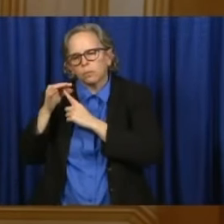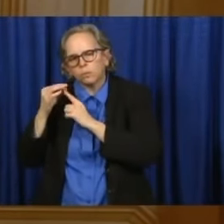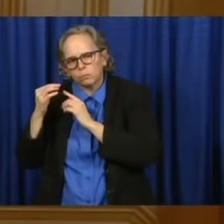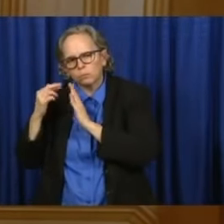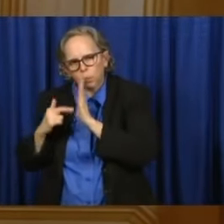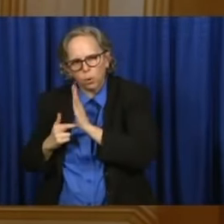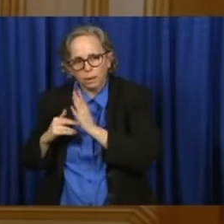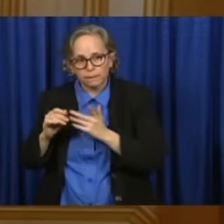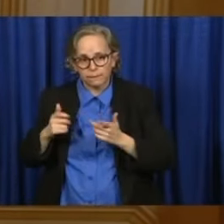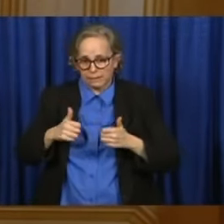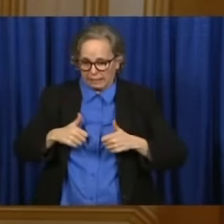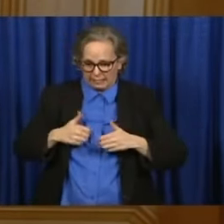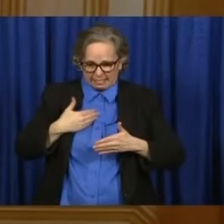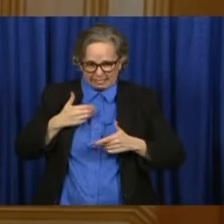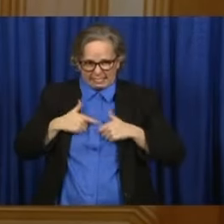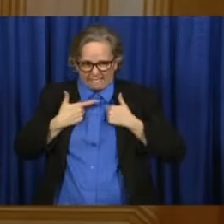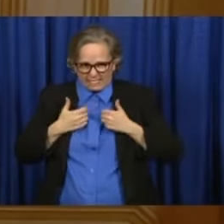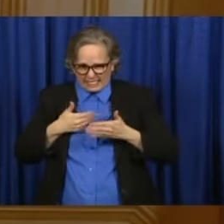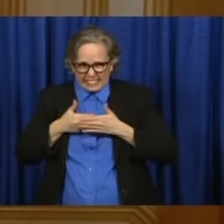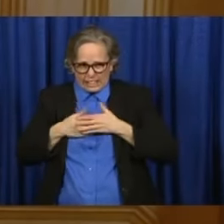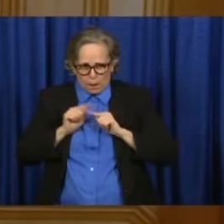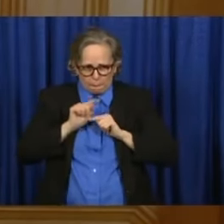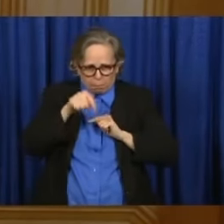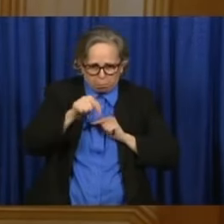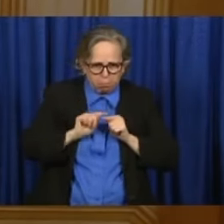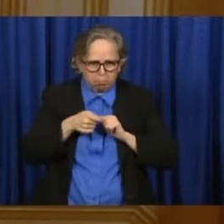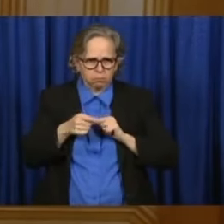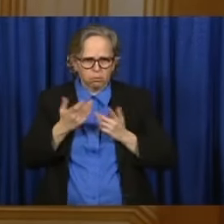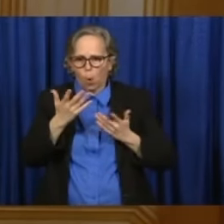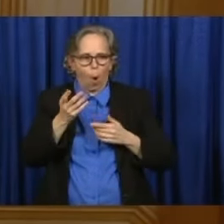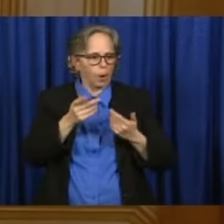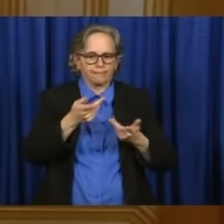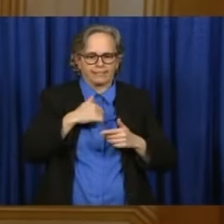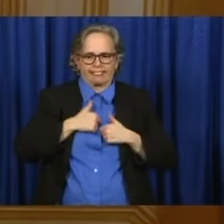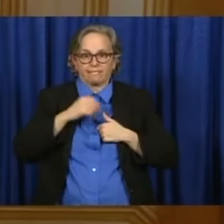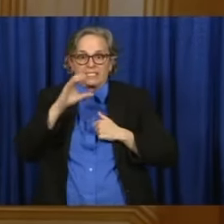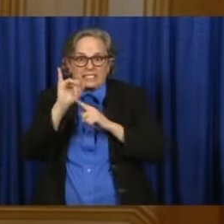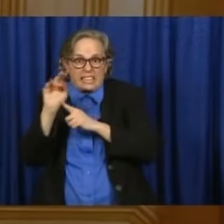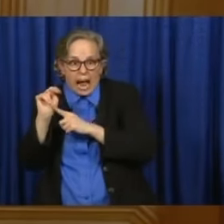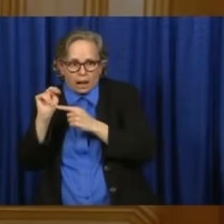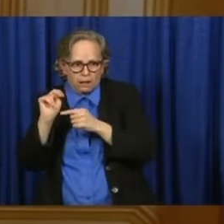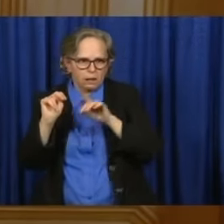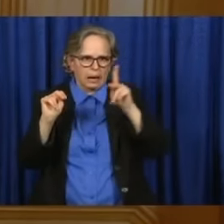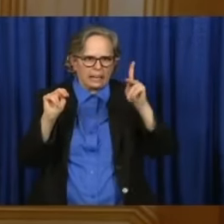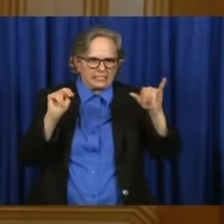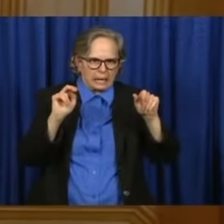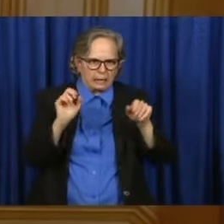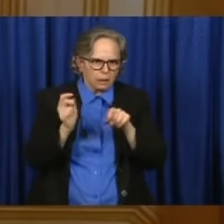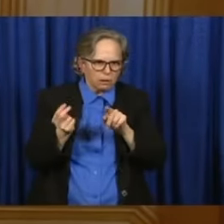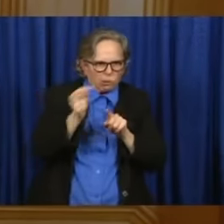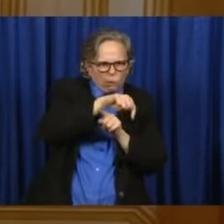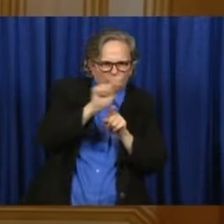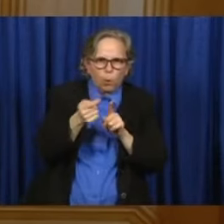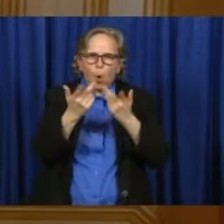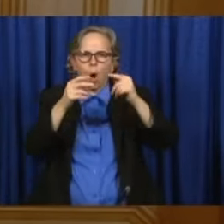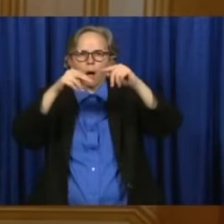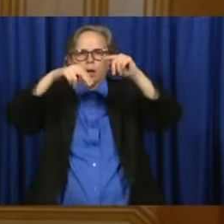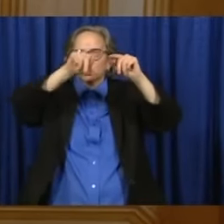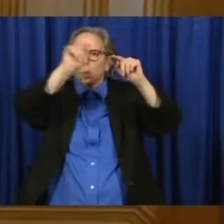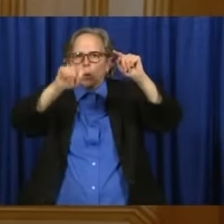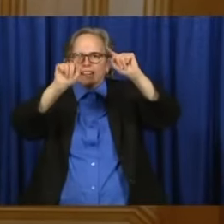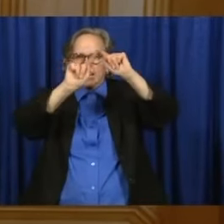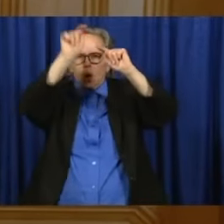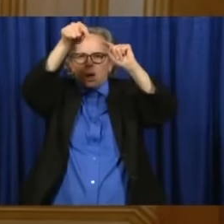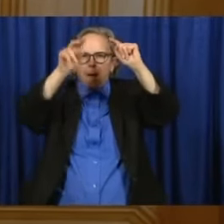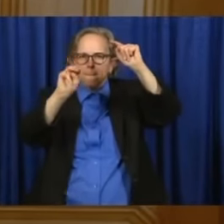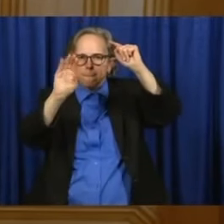northern Kentucky, or someone is in northwest Ohio and they're going into Fort Wayne to work, they are certainly not covered. But we're